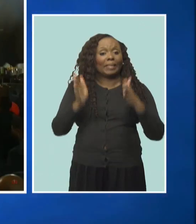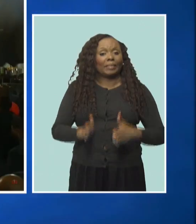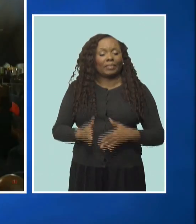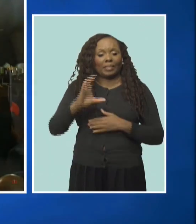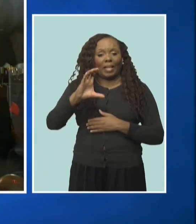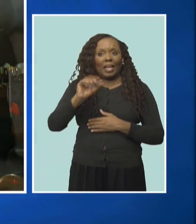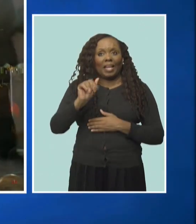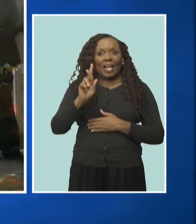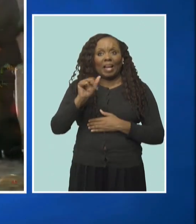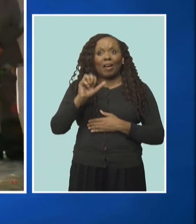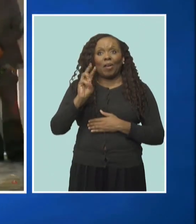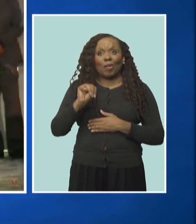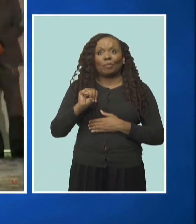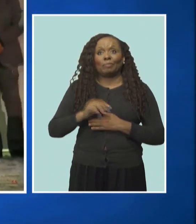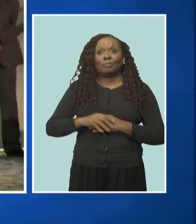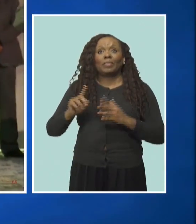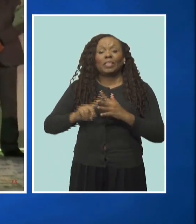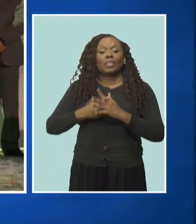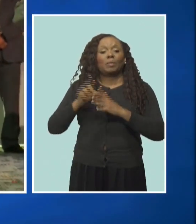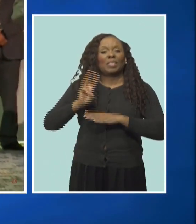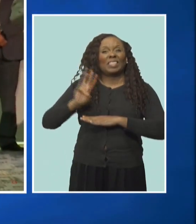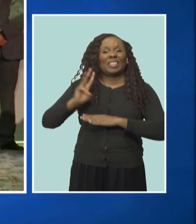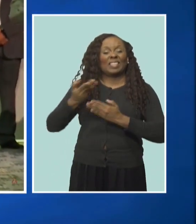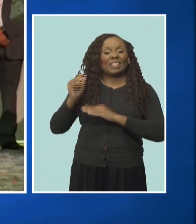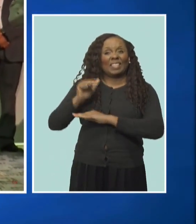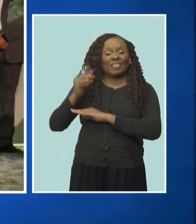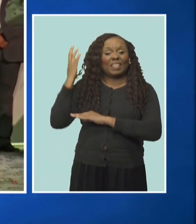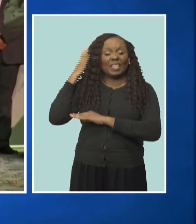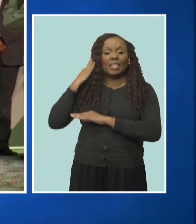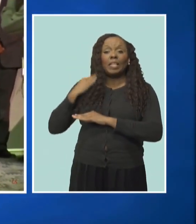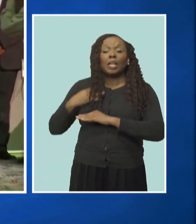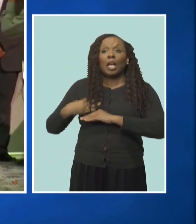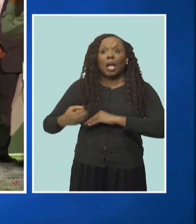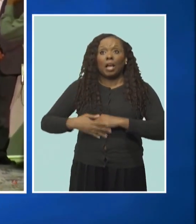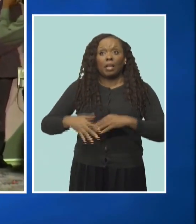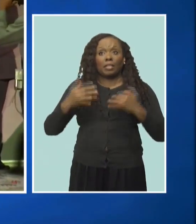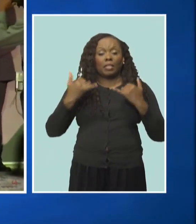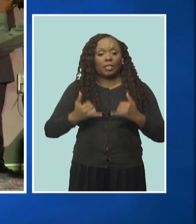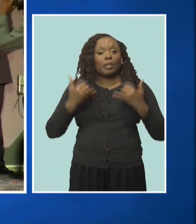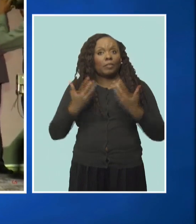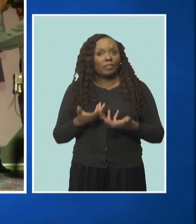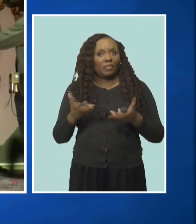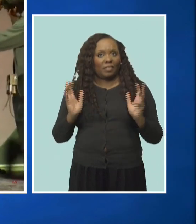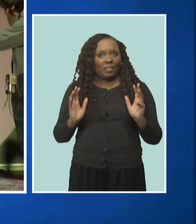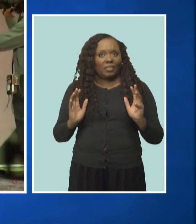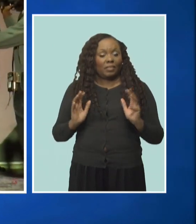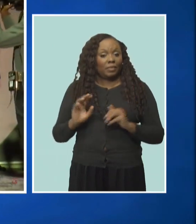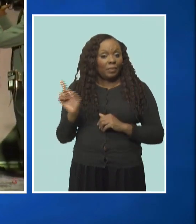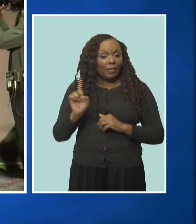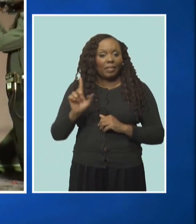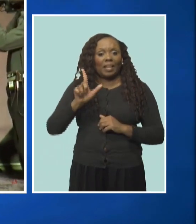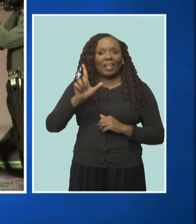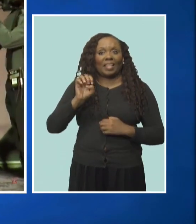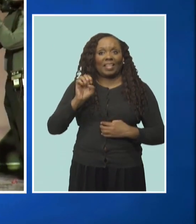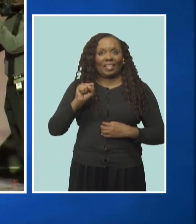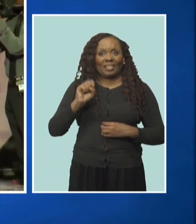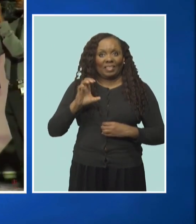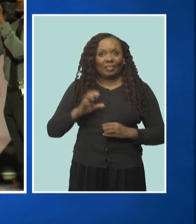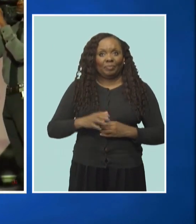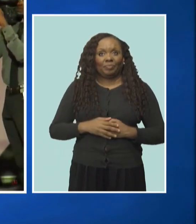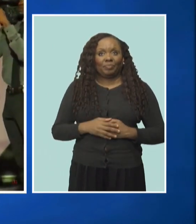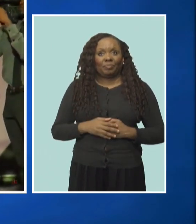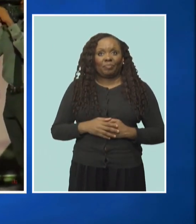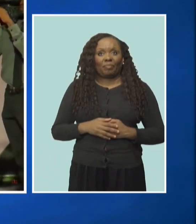The opening ceremony started around 6 this evening and just wrapped up at the Lloyd Erskine Sandiford Center. Among the